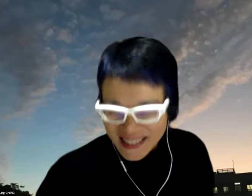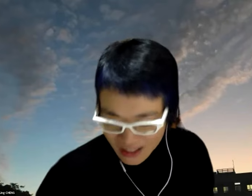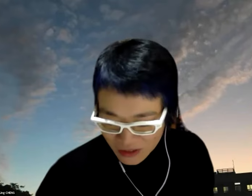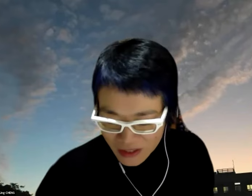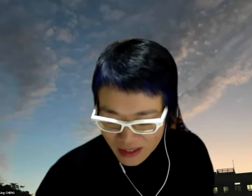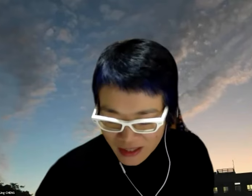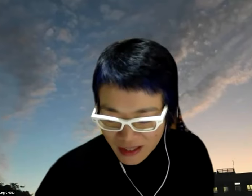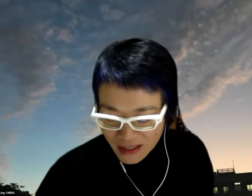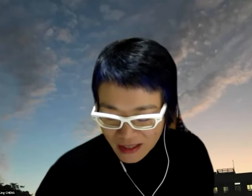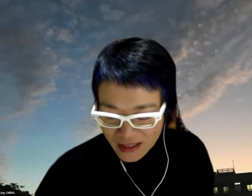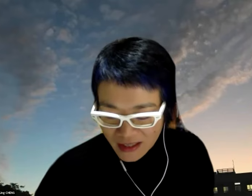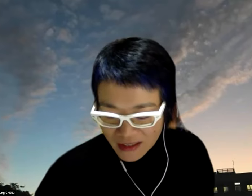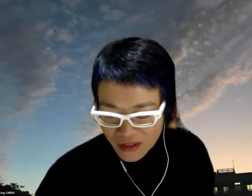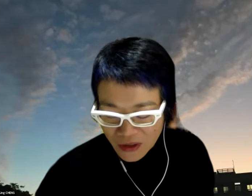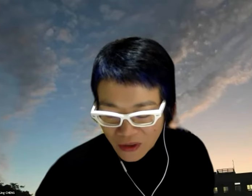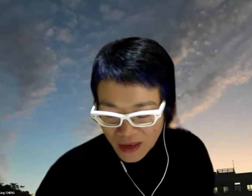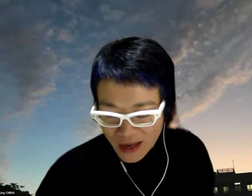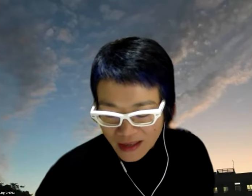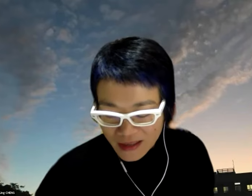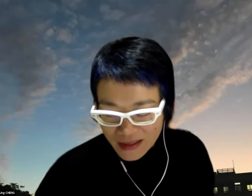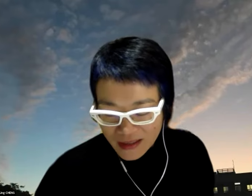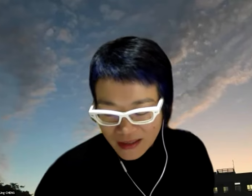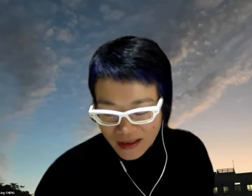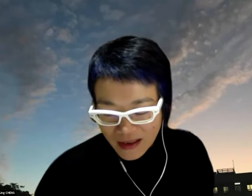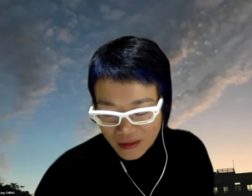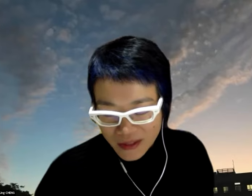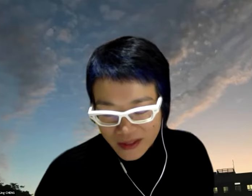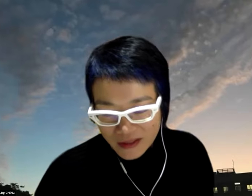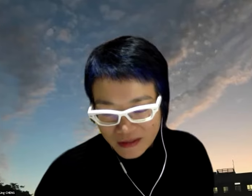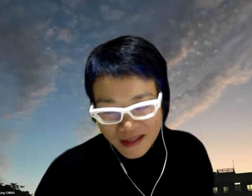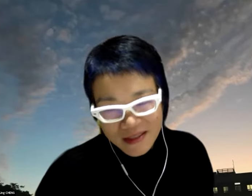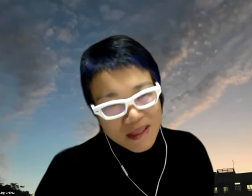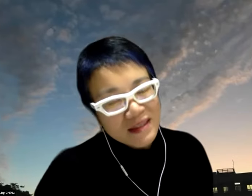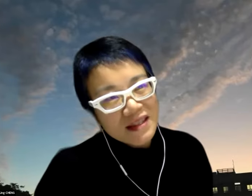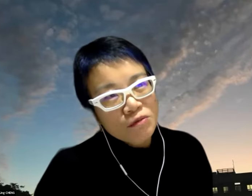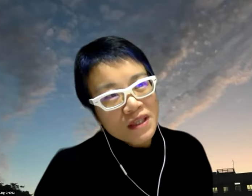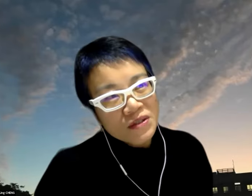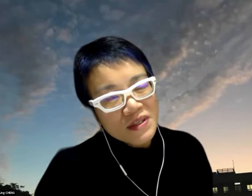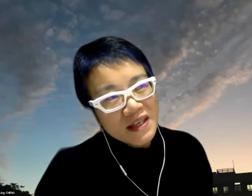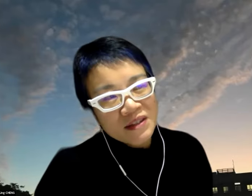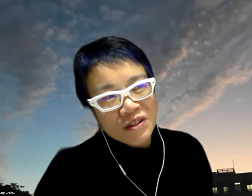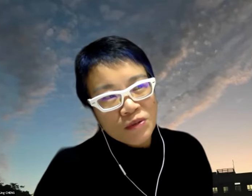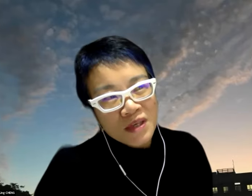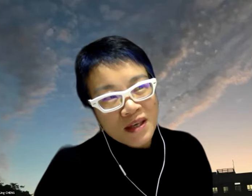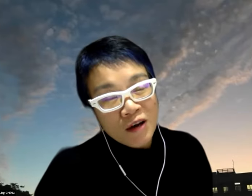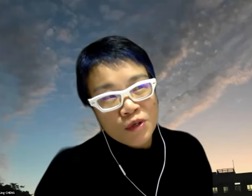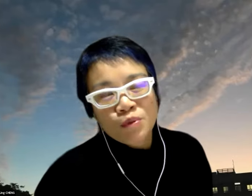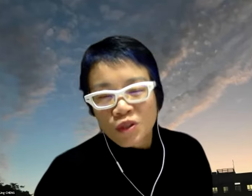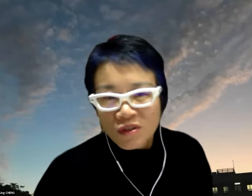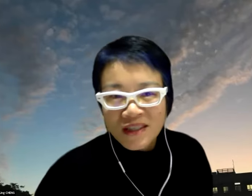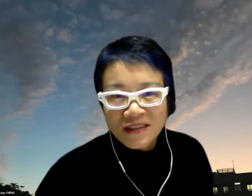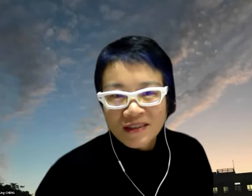lost and excluded. And so I wonder, does it mean that if we use English, we